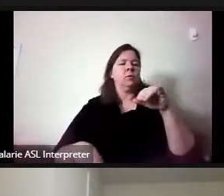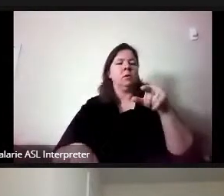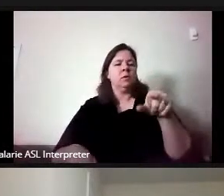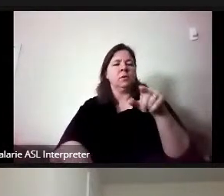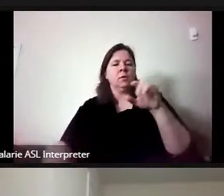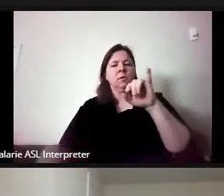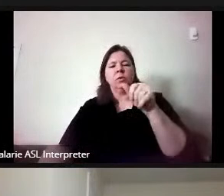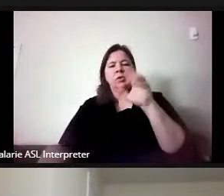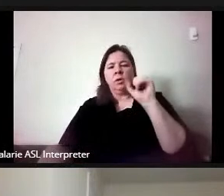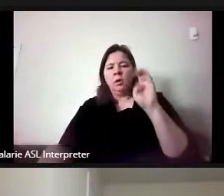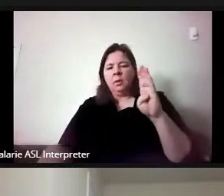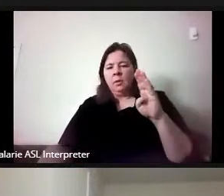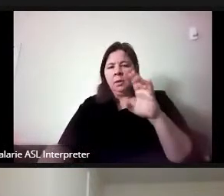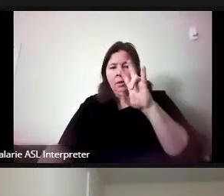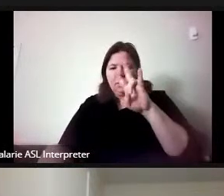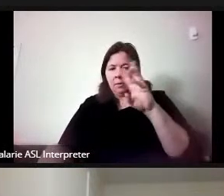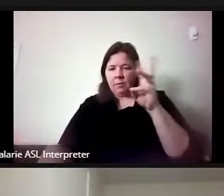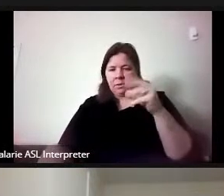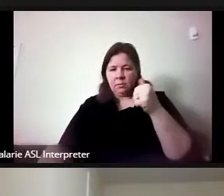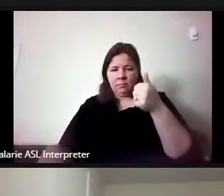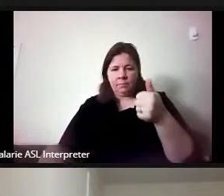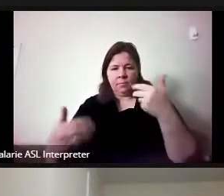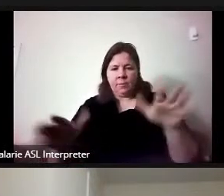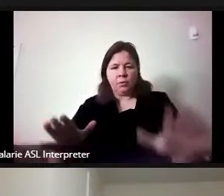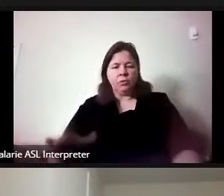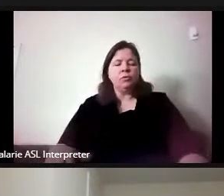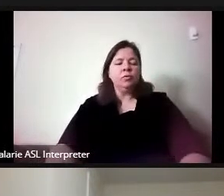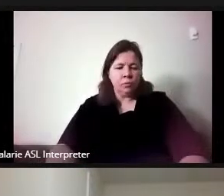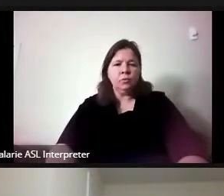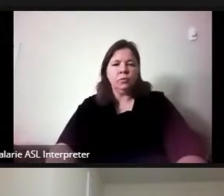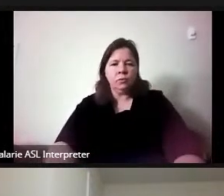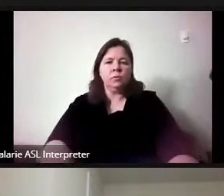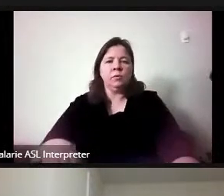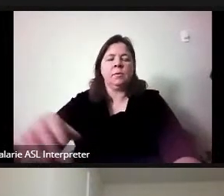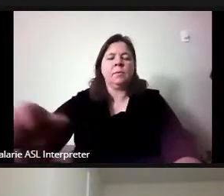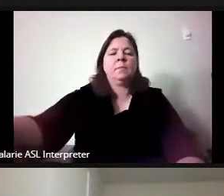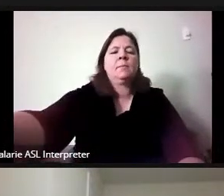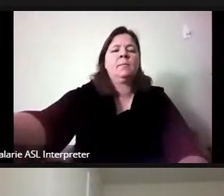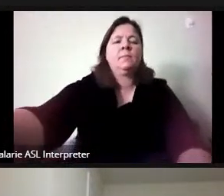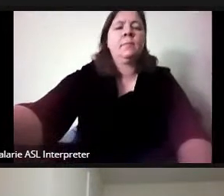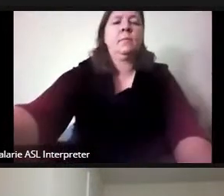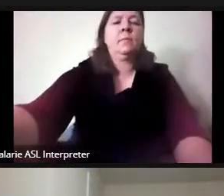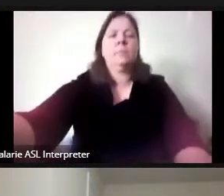Yes, 76, done. Thank you, Marina. Thank you.